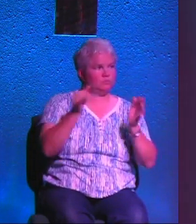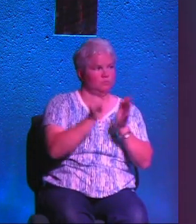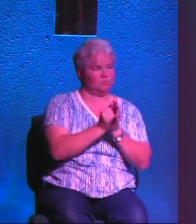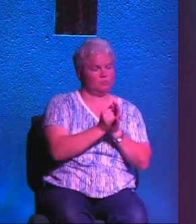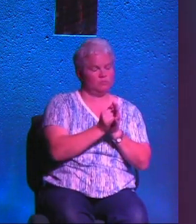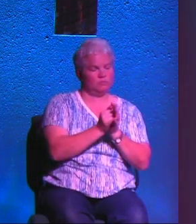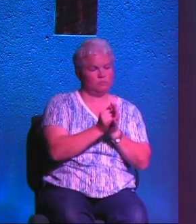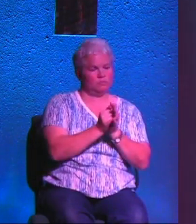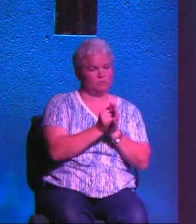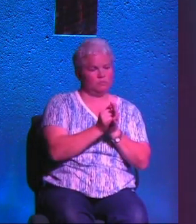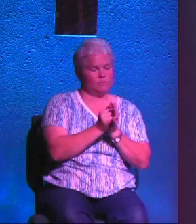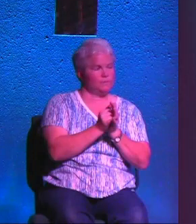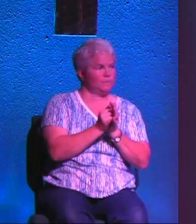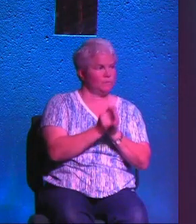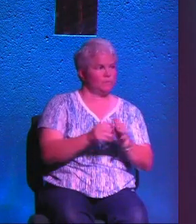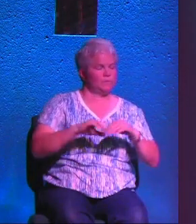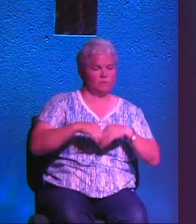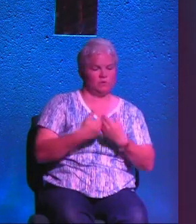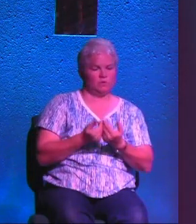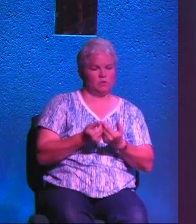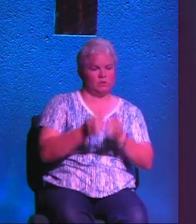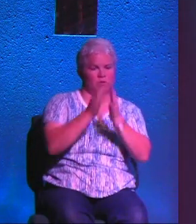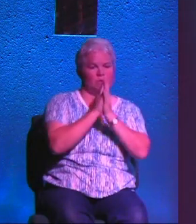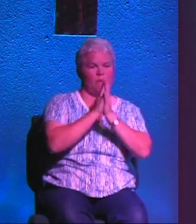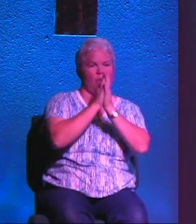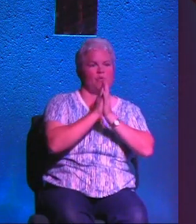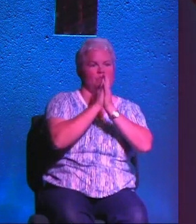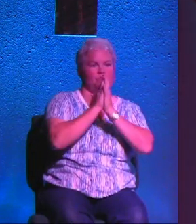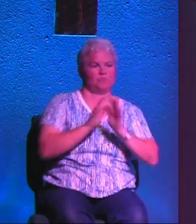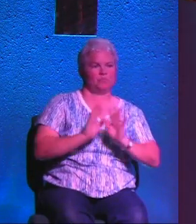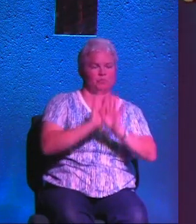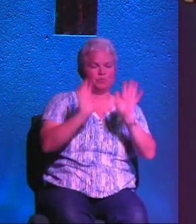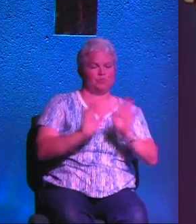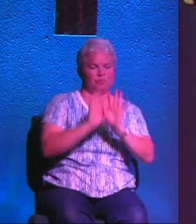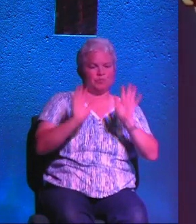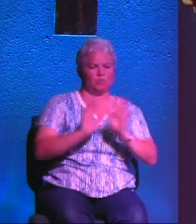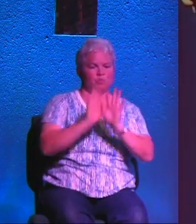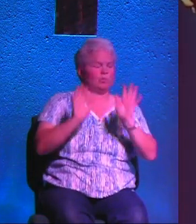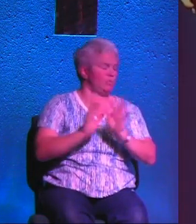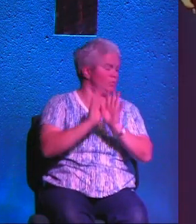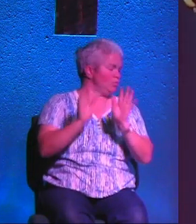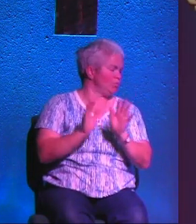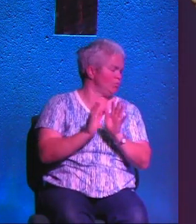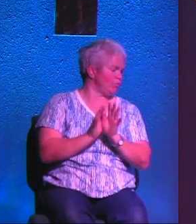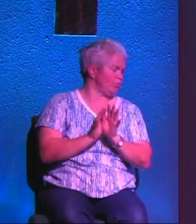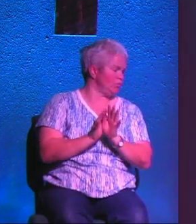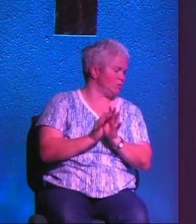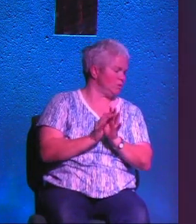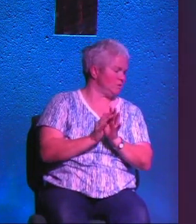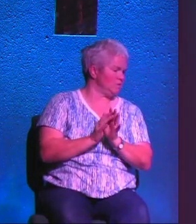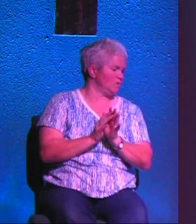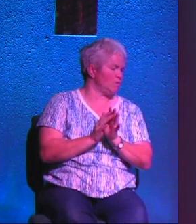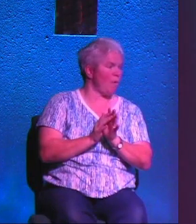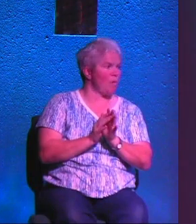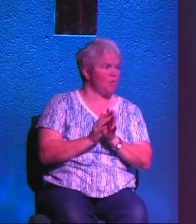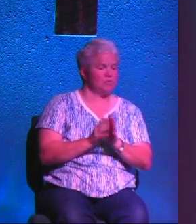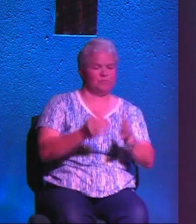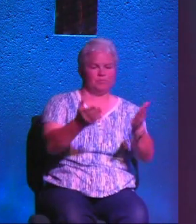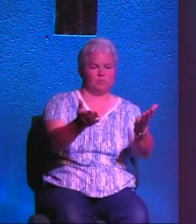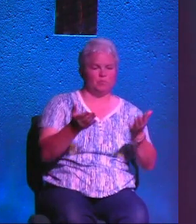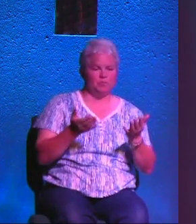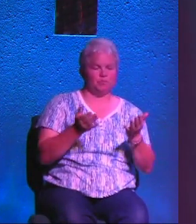that should not determine how you're going to worship in here on a Sunday morning, right? That should not determine what you're going